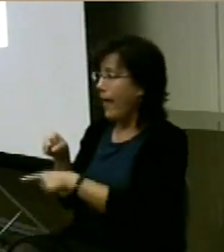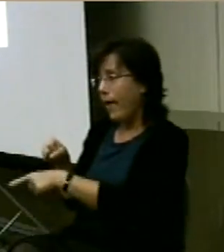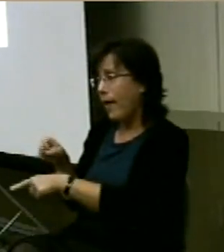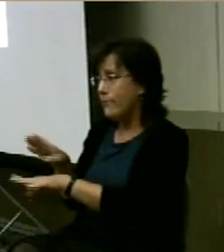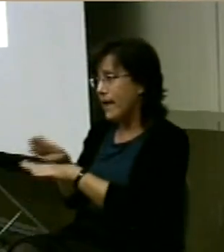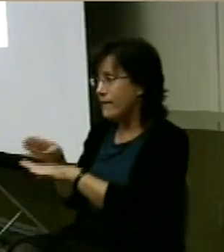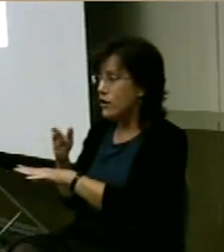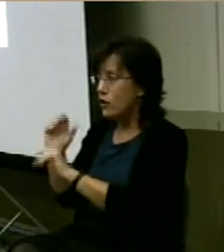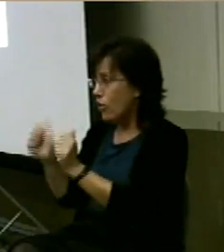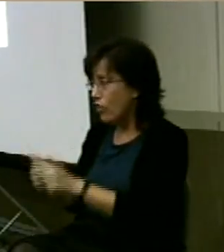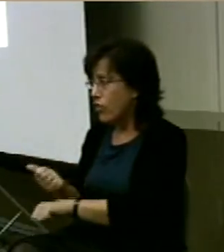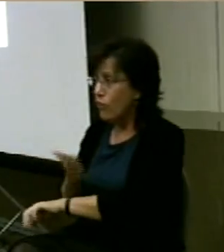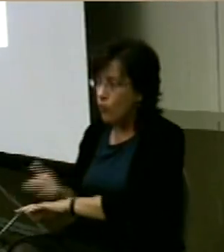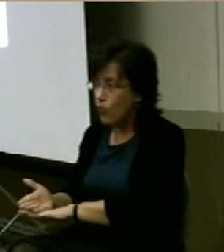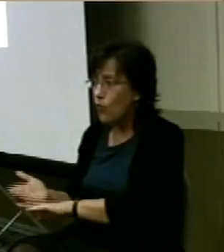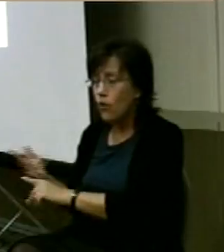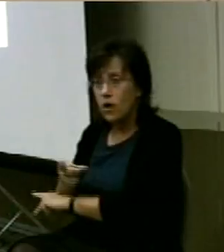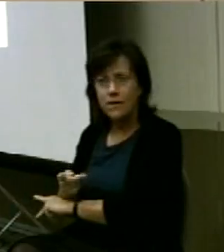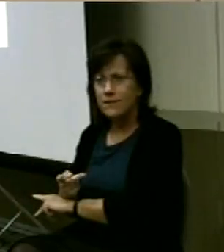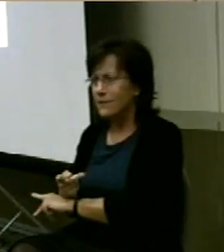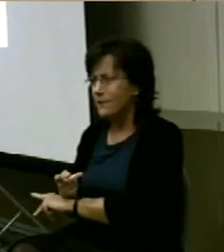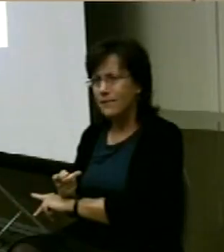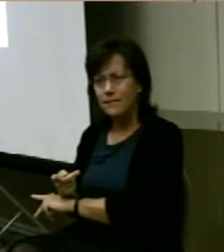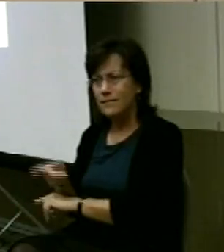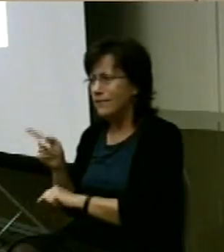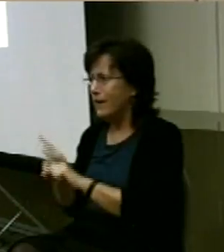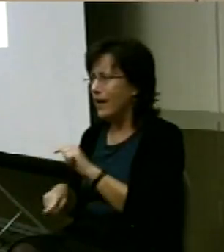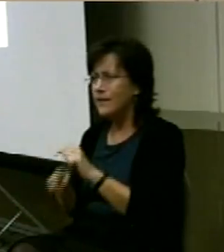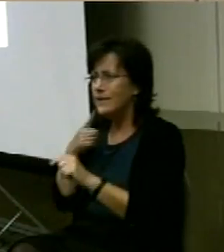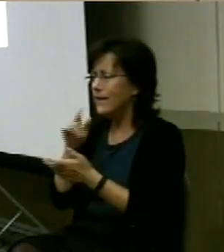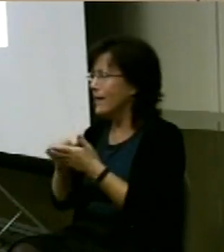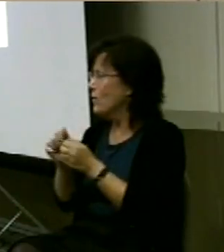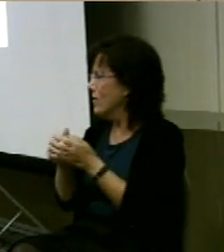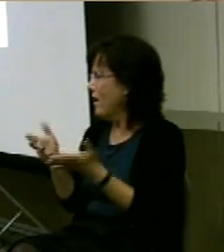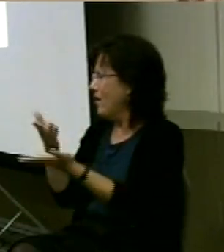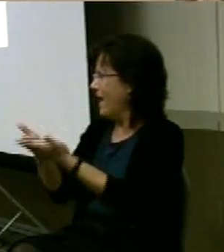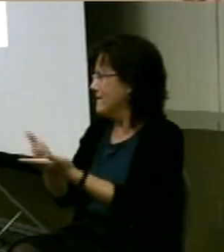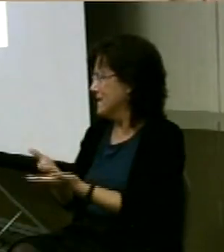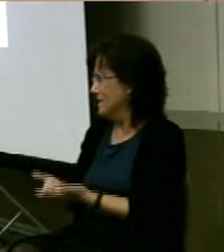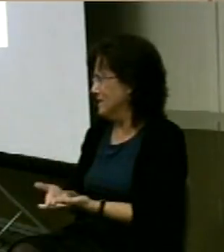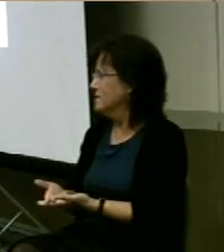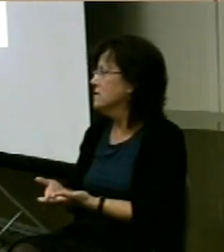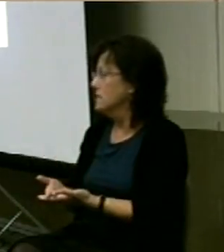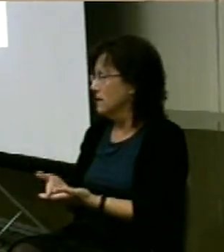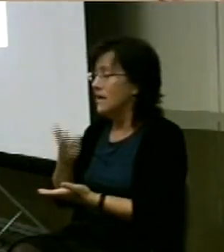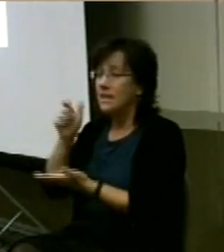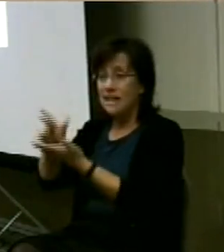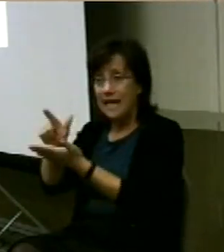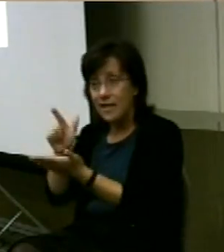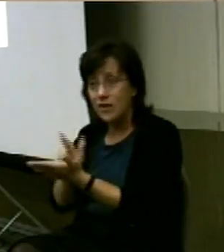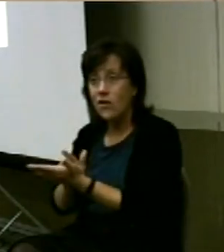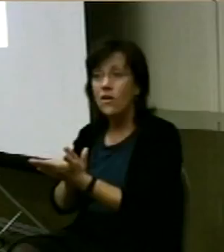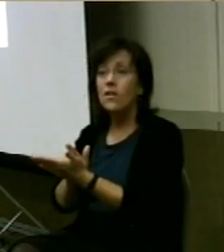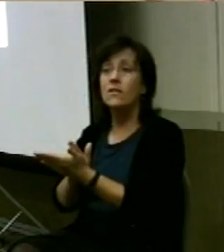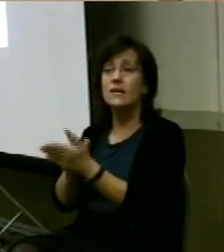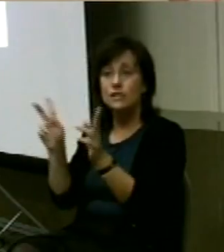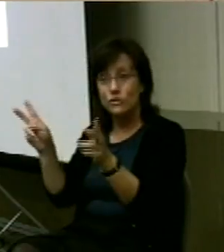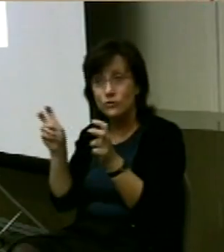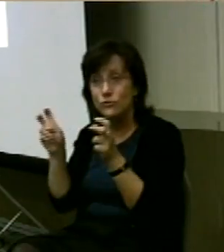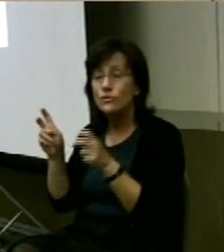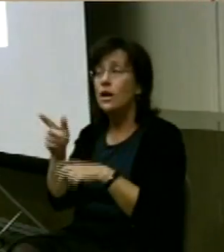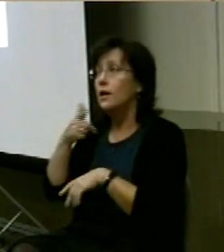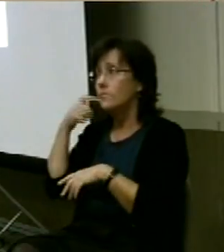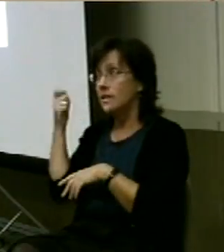is getting worse. We can't say that without the evidence. So because of the legality of it, because of